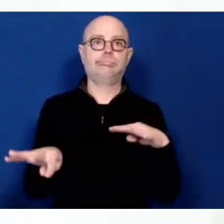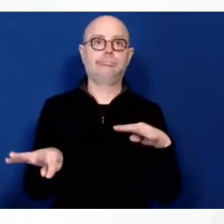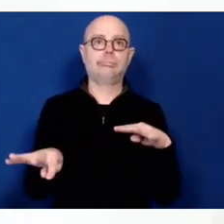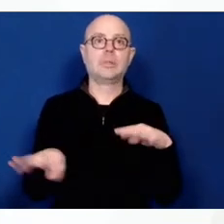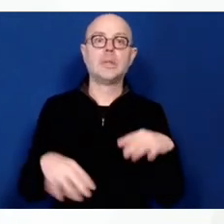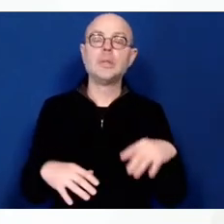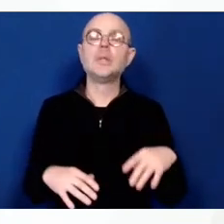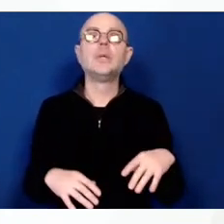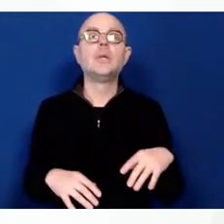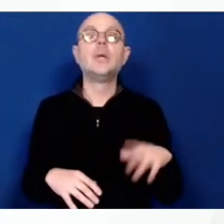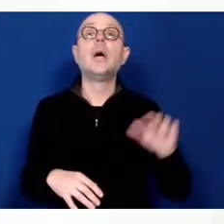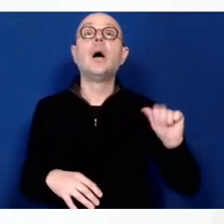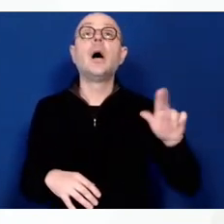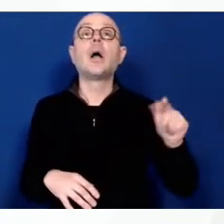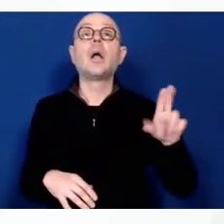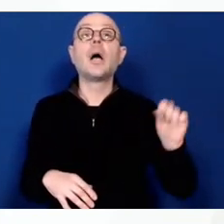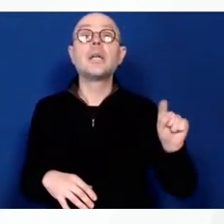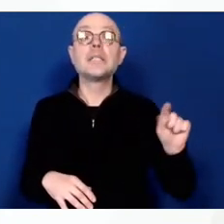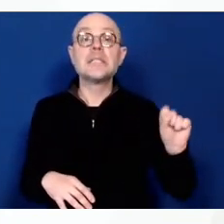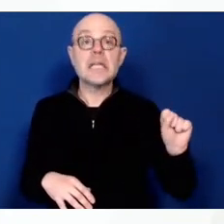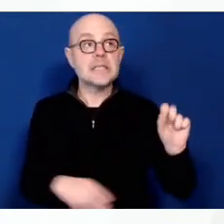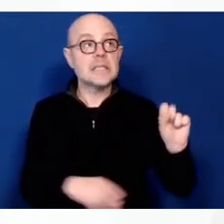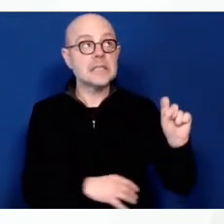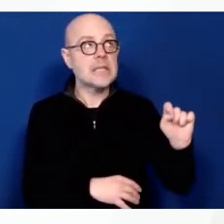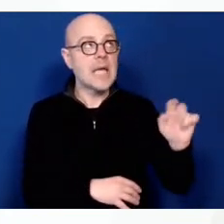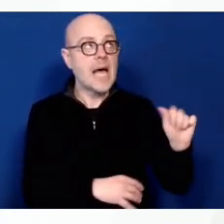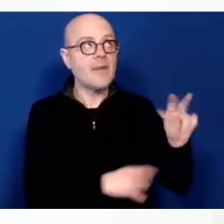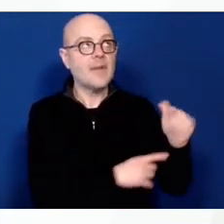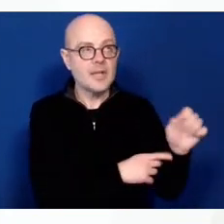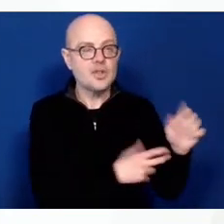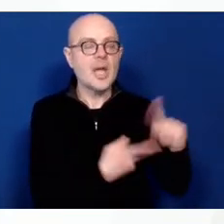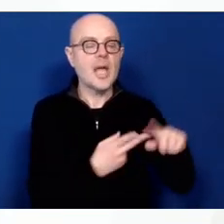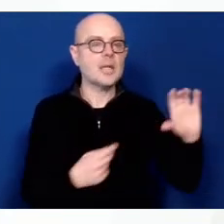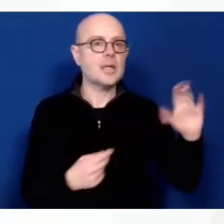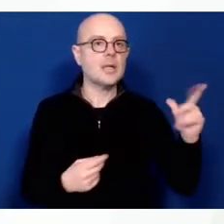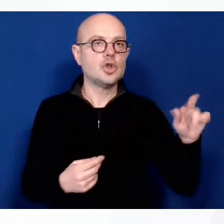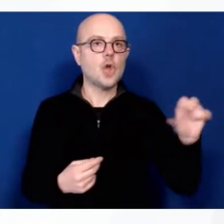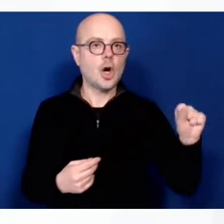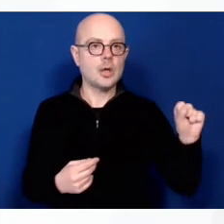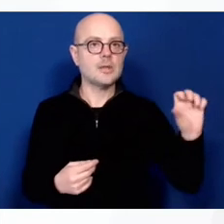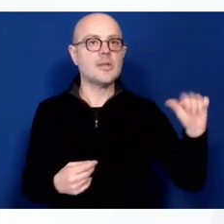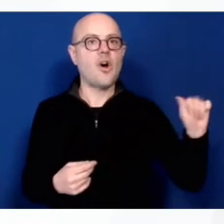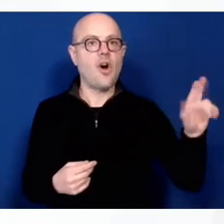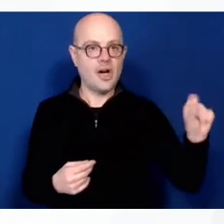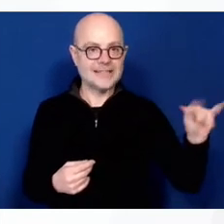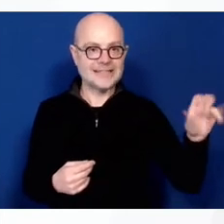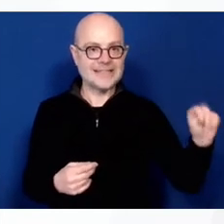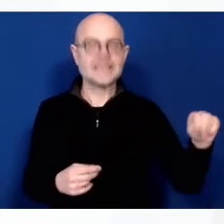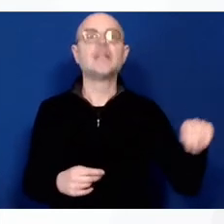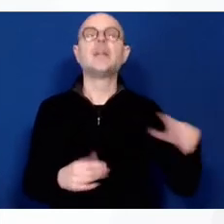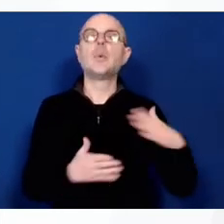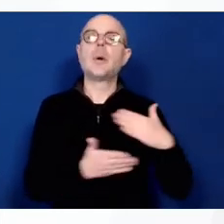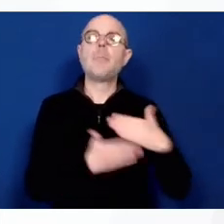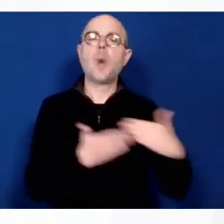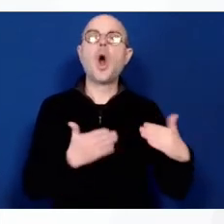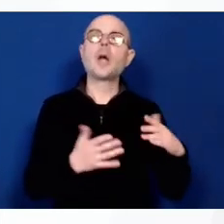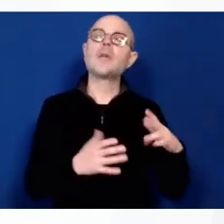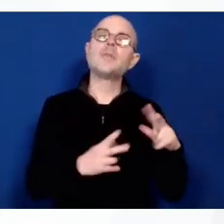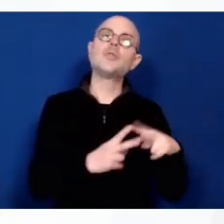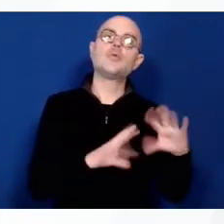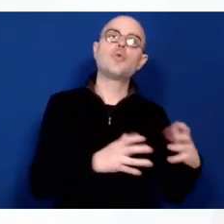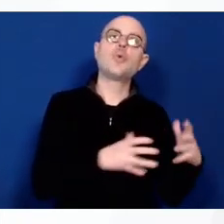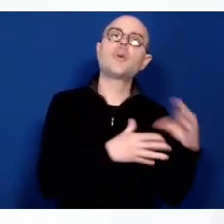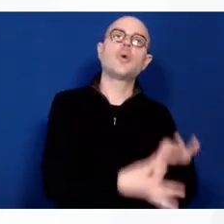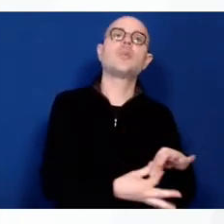including Augustus Savage and Charles Alston, who were part of an older generation often associated with the Harlem Renaissance, helped him get